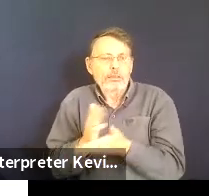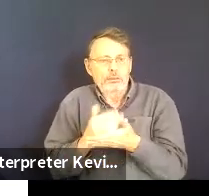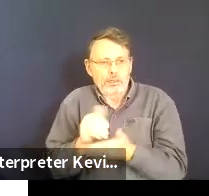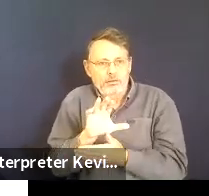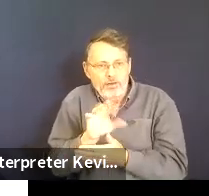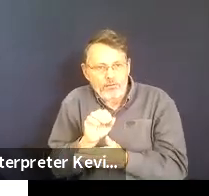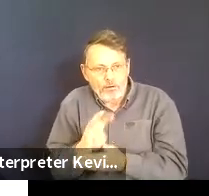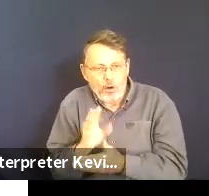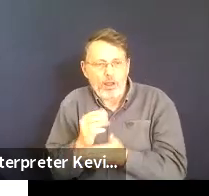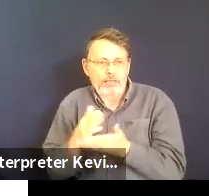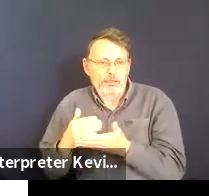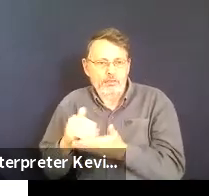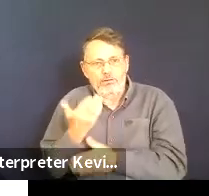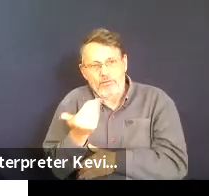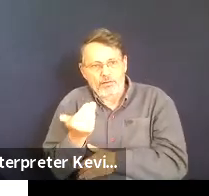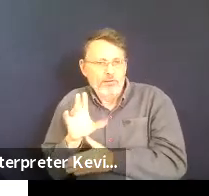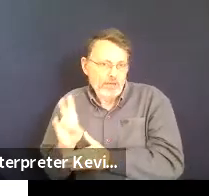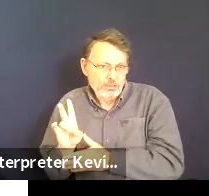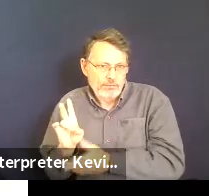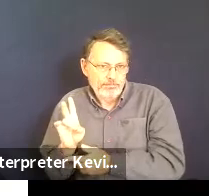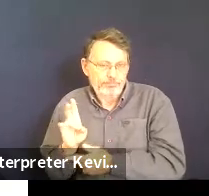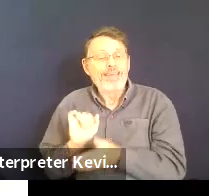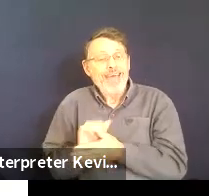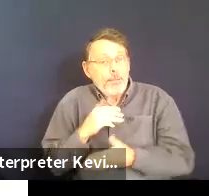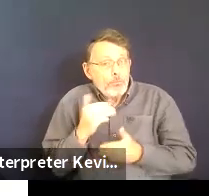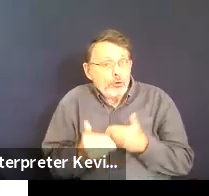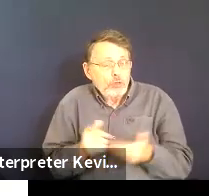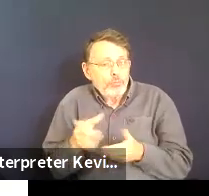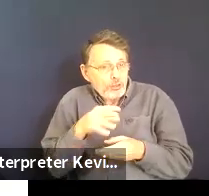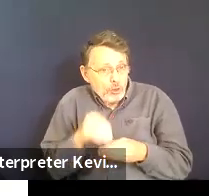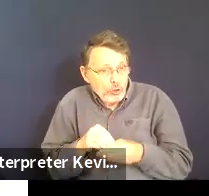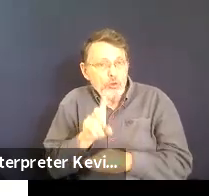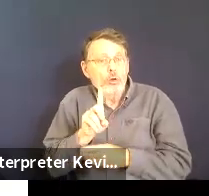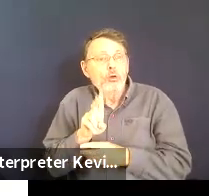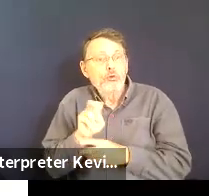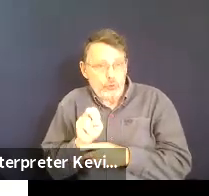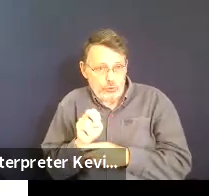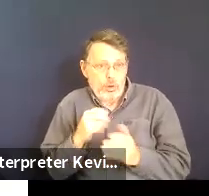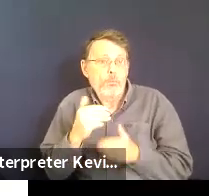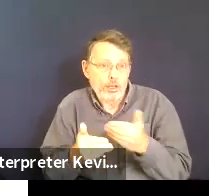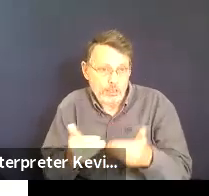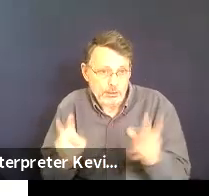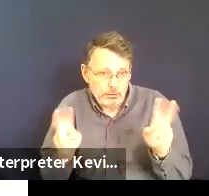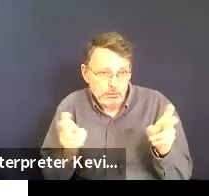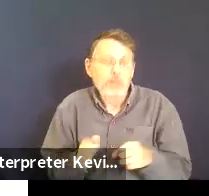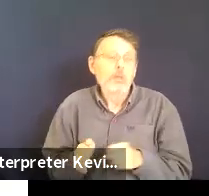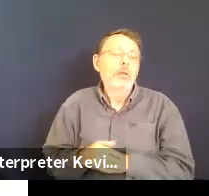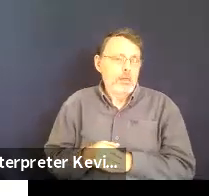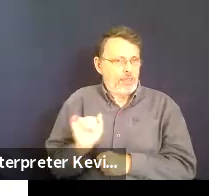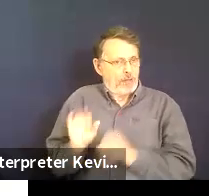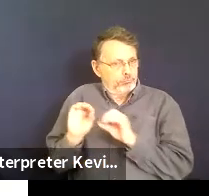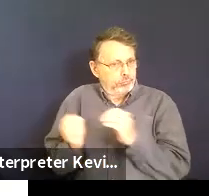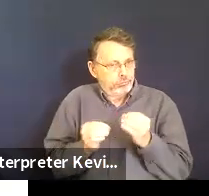1557. The procedures must include due process. covered entities are to publish